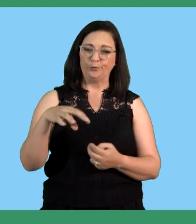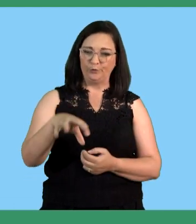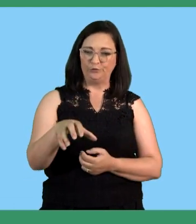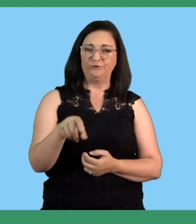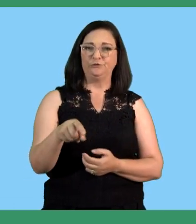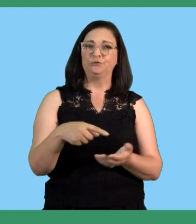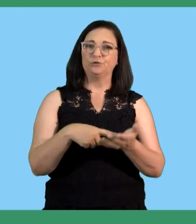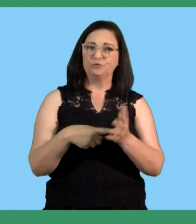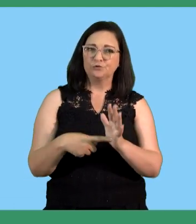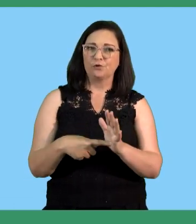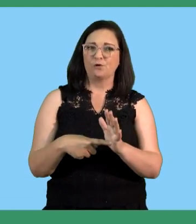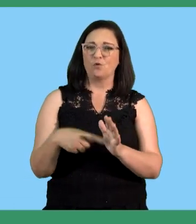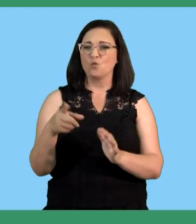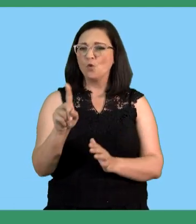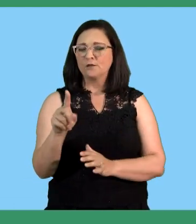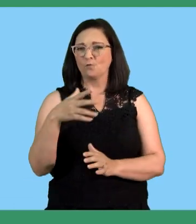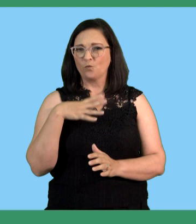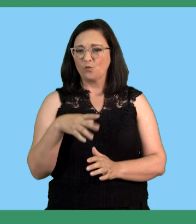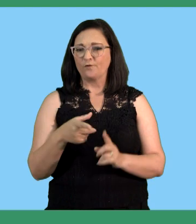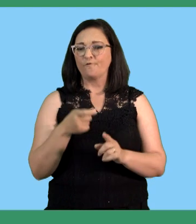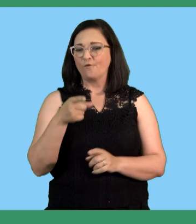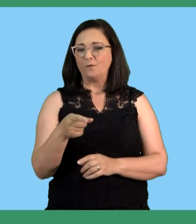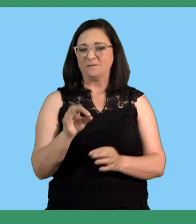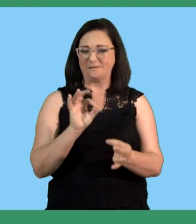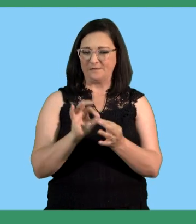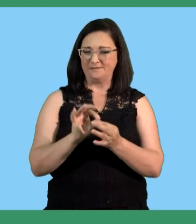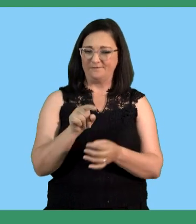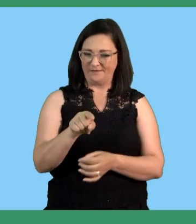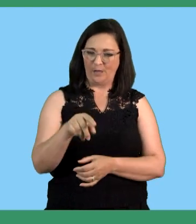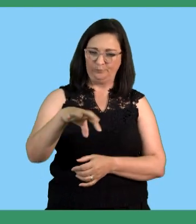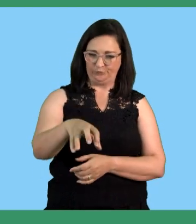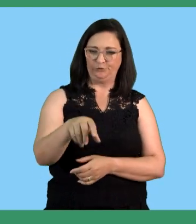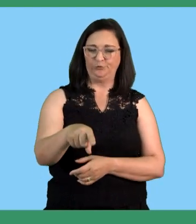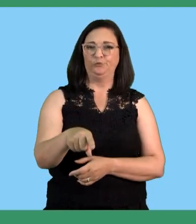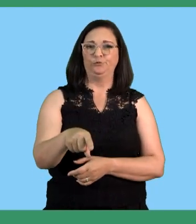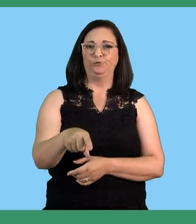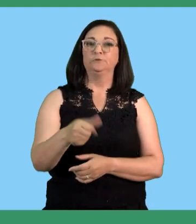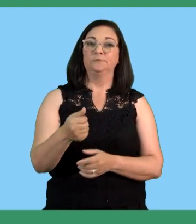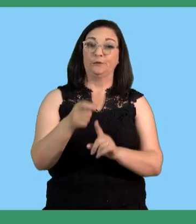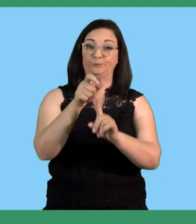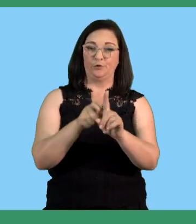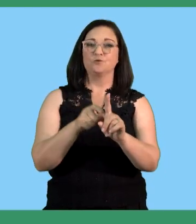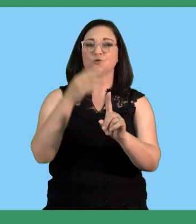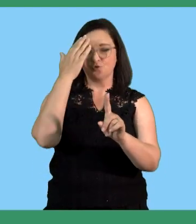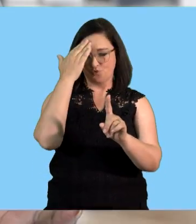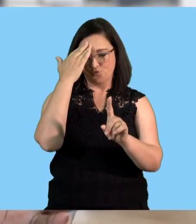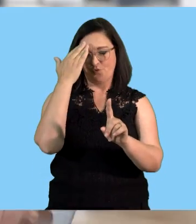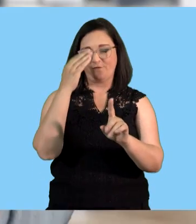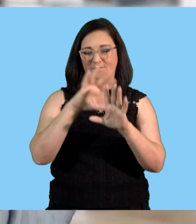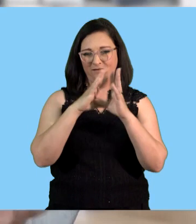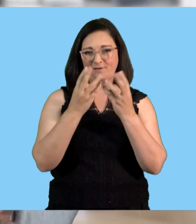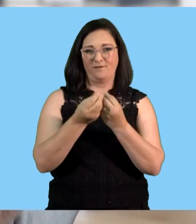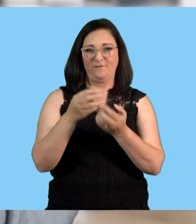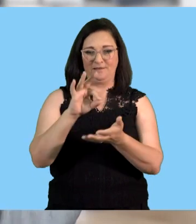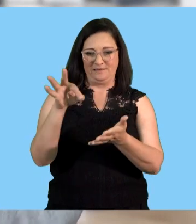that? It's the employer who would outline what is it that we are expecting, specific expectations of the employees. That candidate